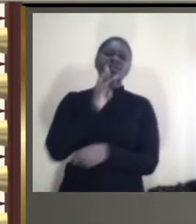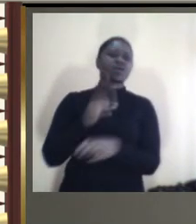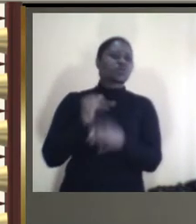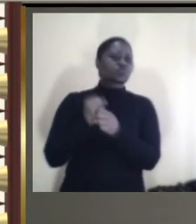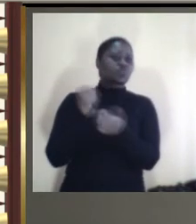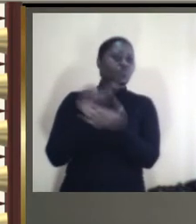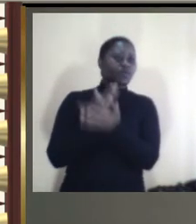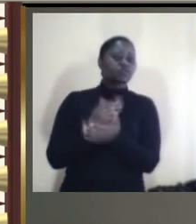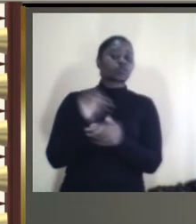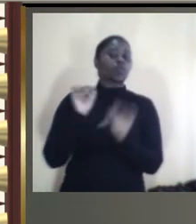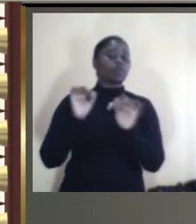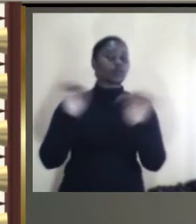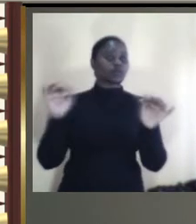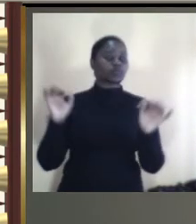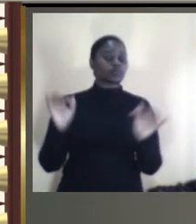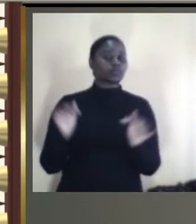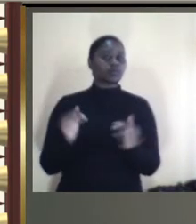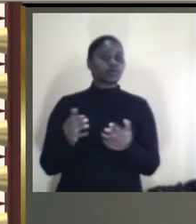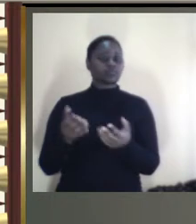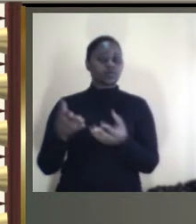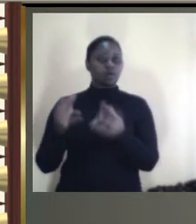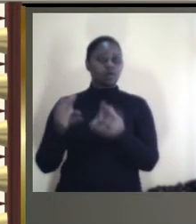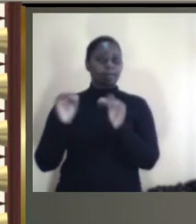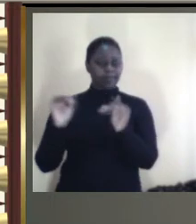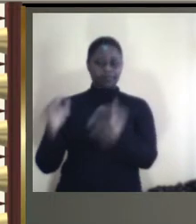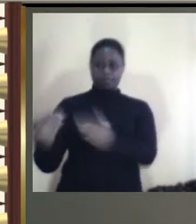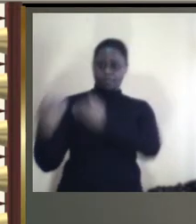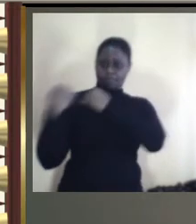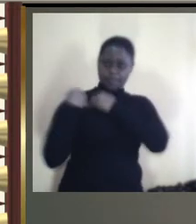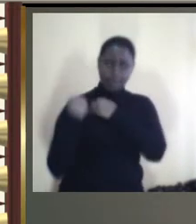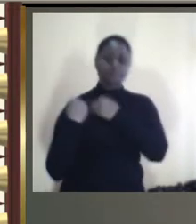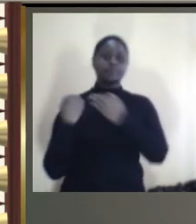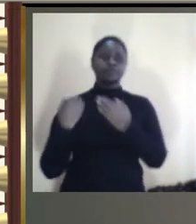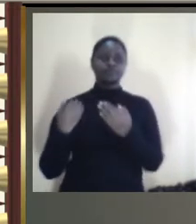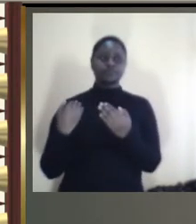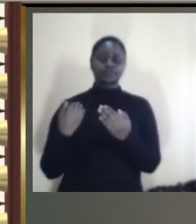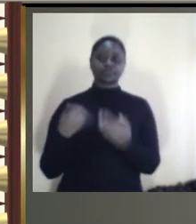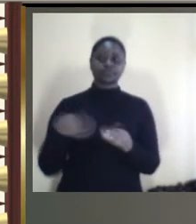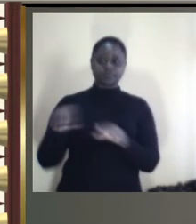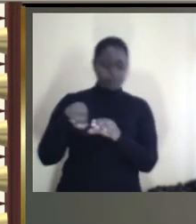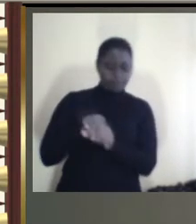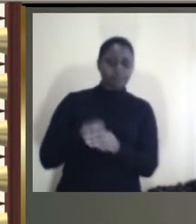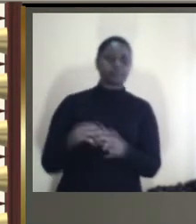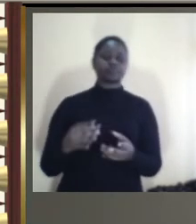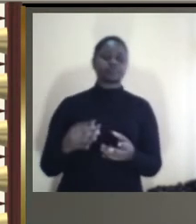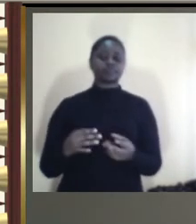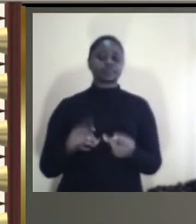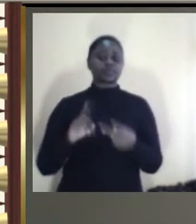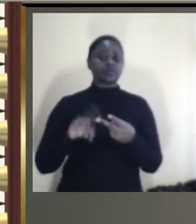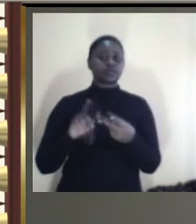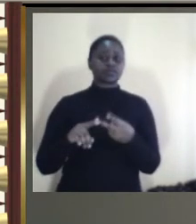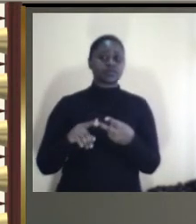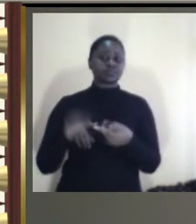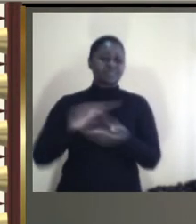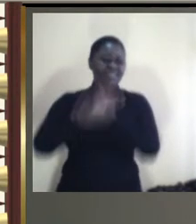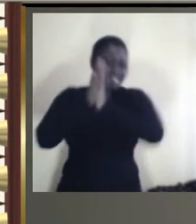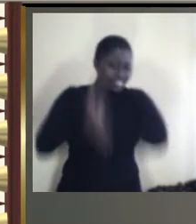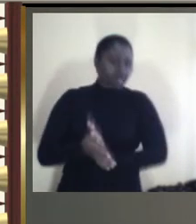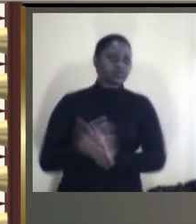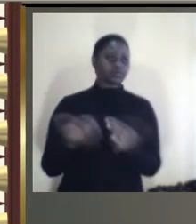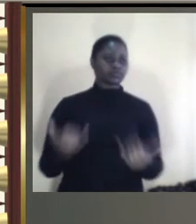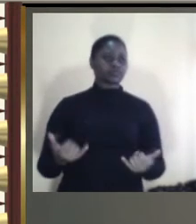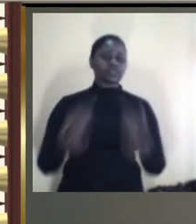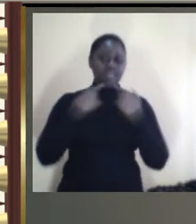our people graciously succumb to this new normal with dignity. When the state of disaster was